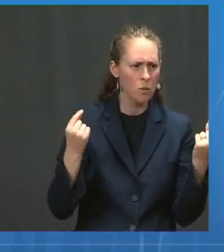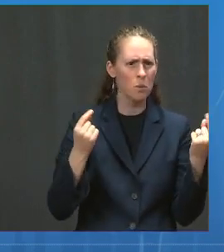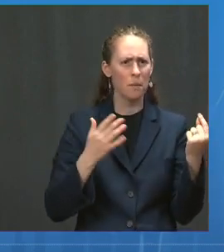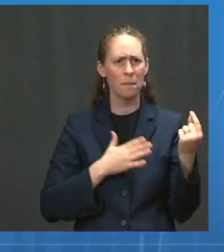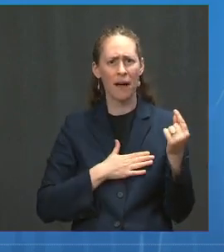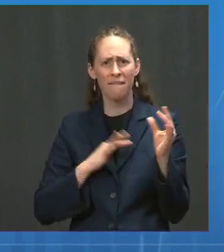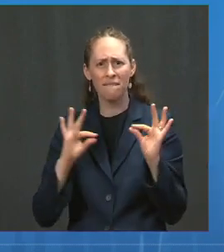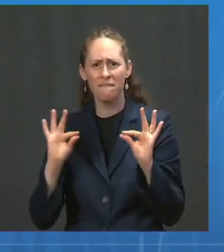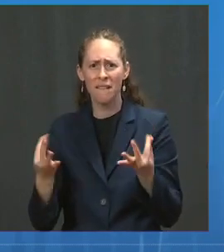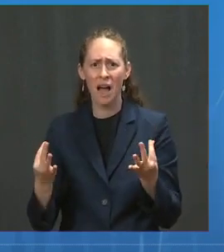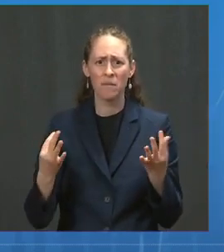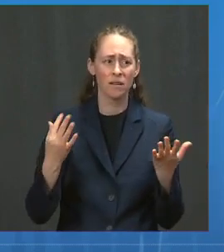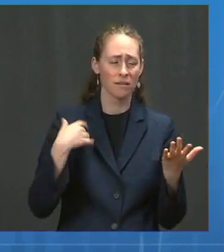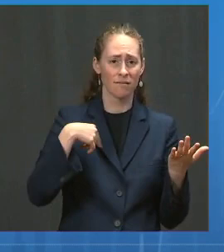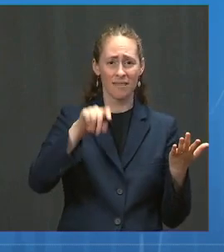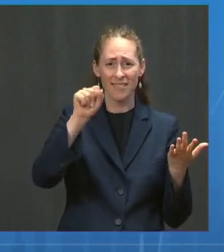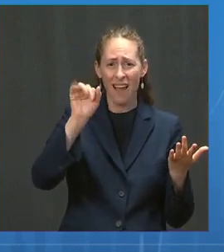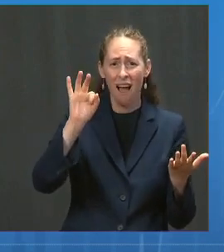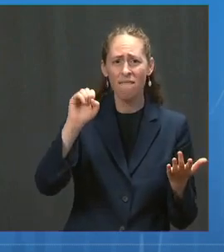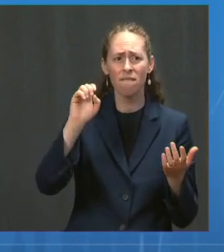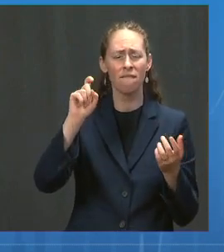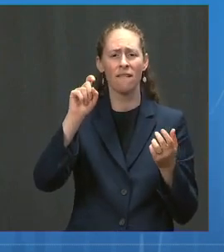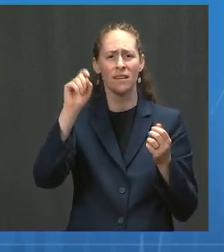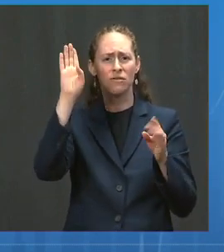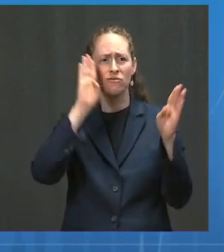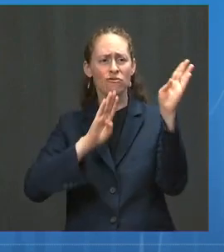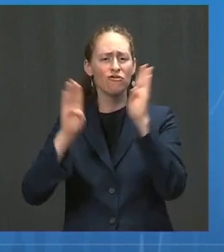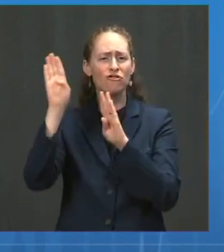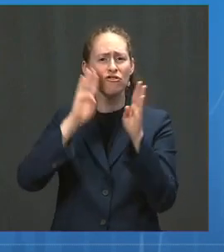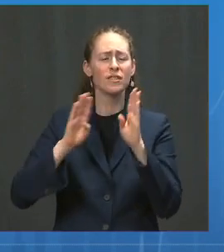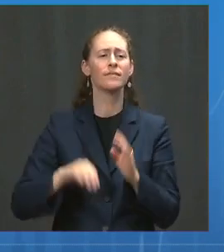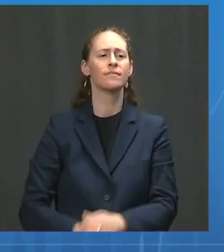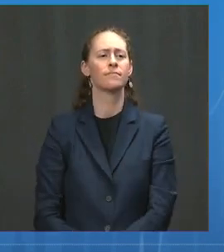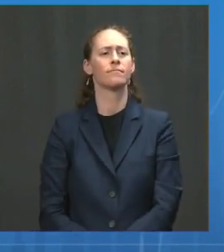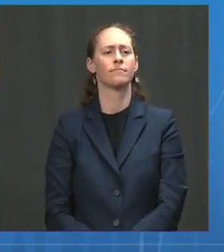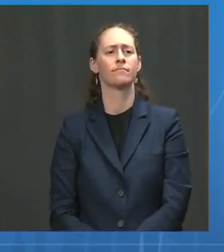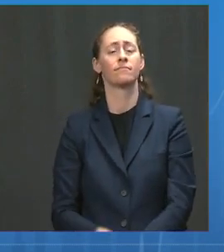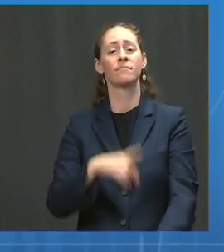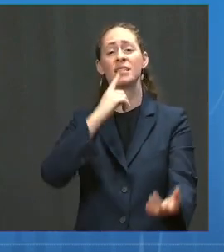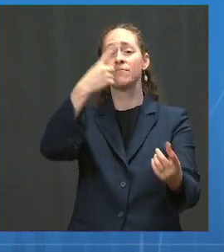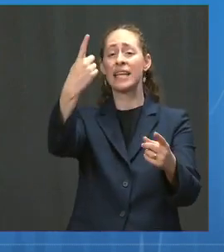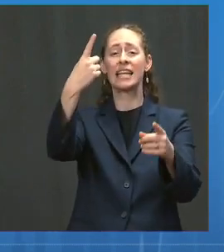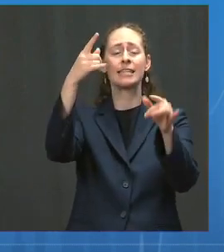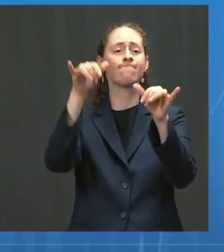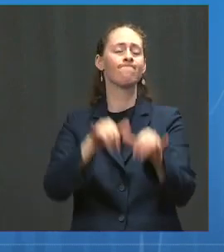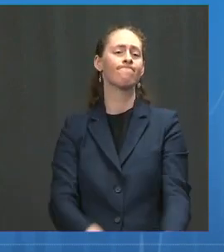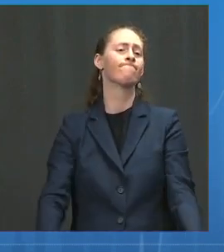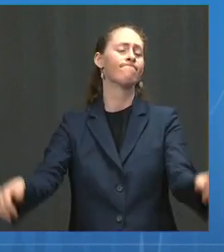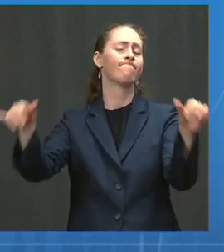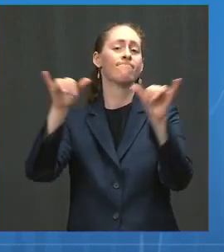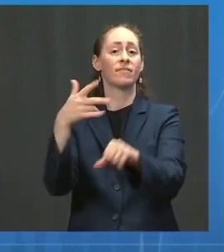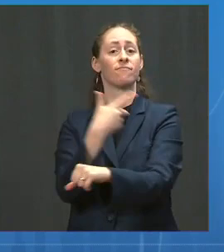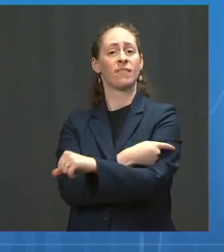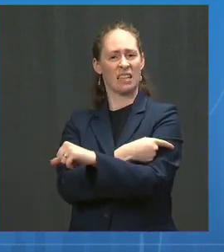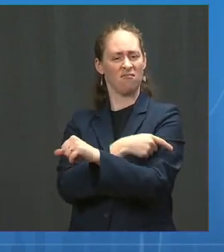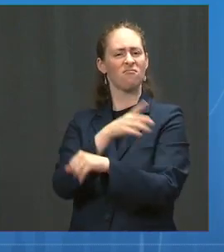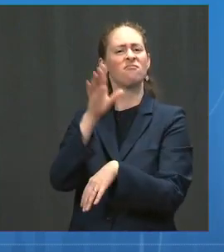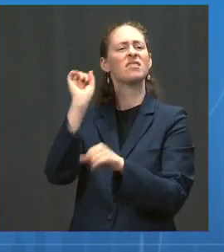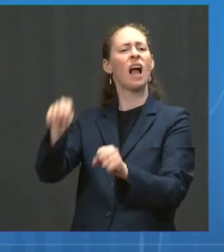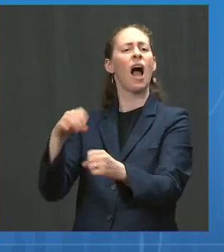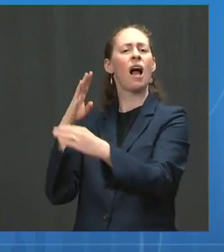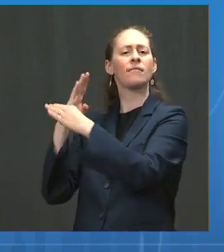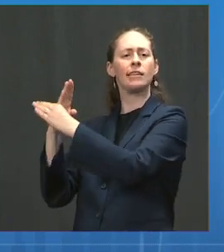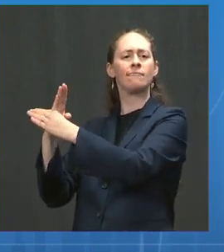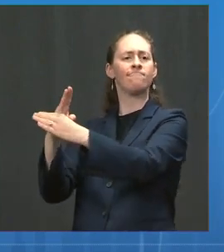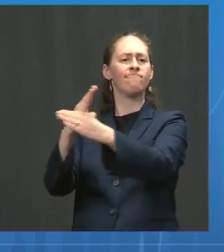to emphasize one fact that remains true, and that is that the vaccines are working against the Delta variant. They are